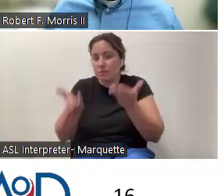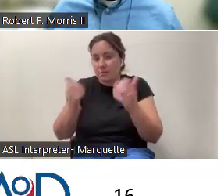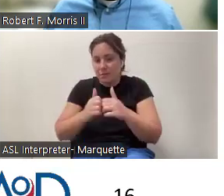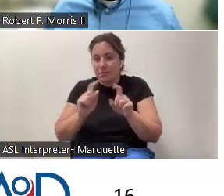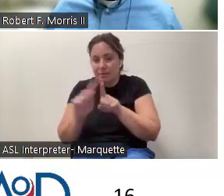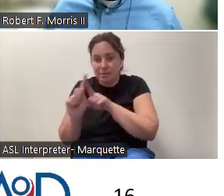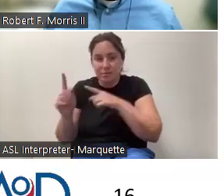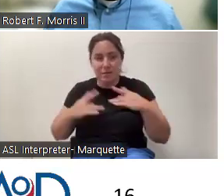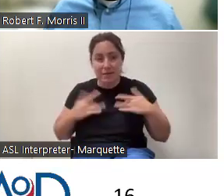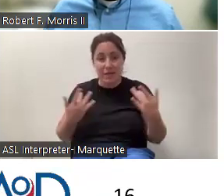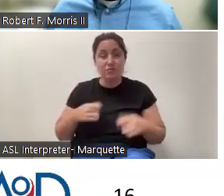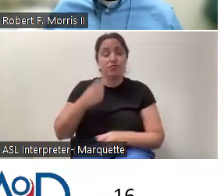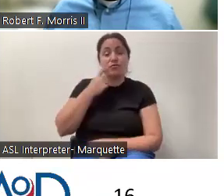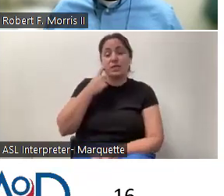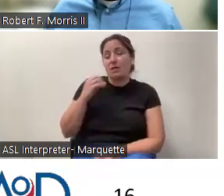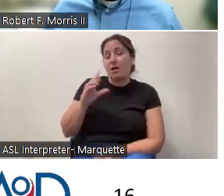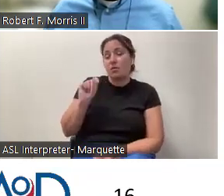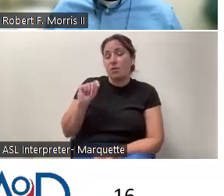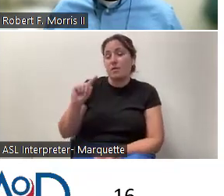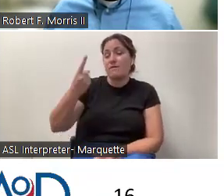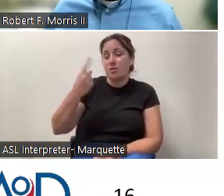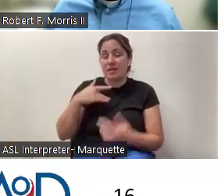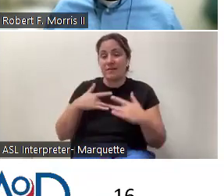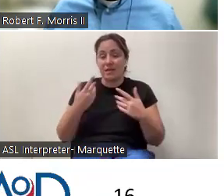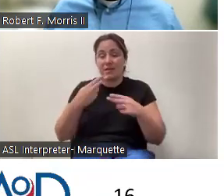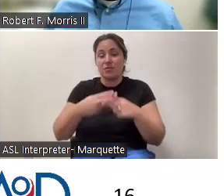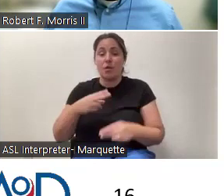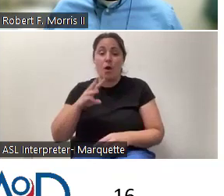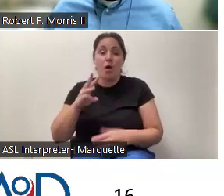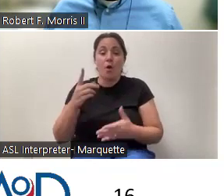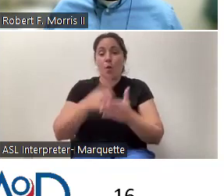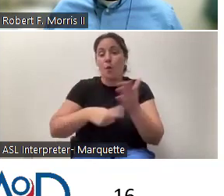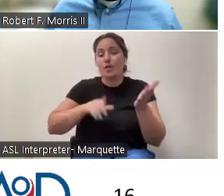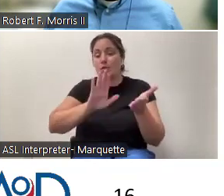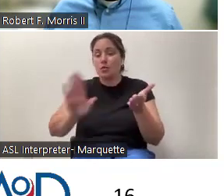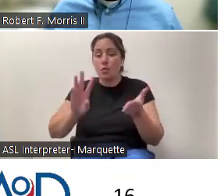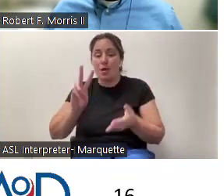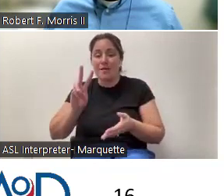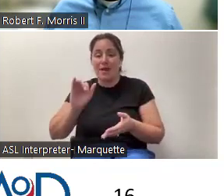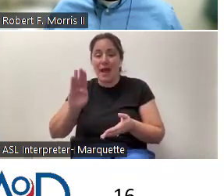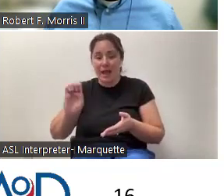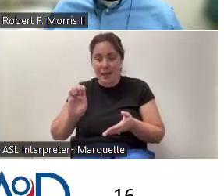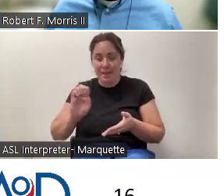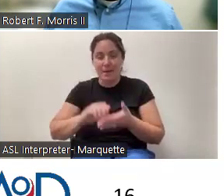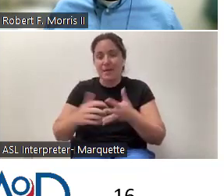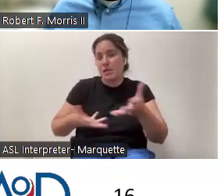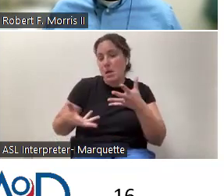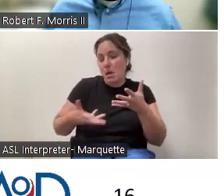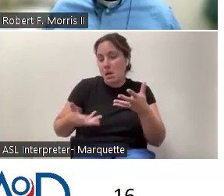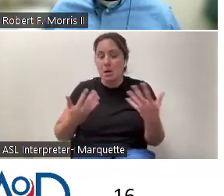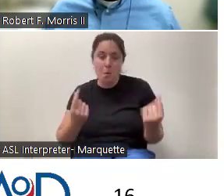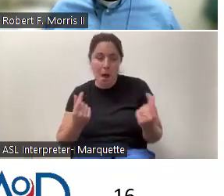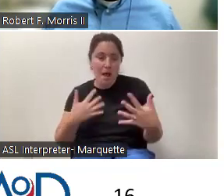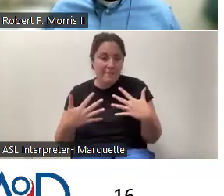had an event on October 1st called What's Your Vibe? And it was about creating an inclusive workplace. So it was